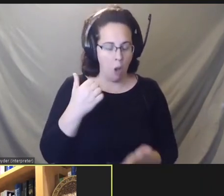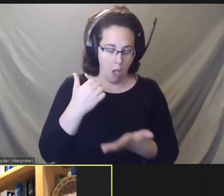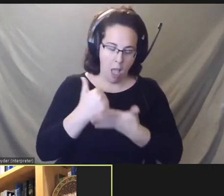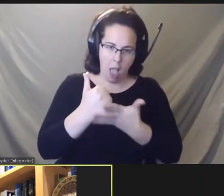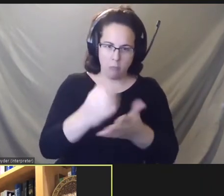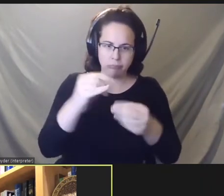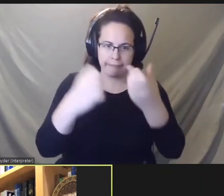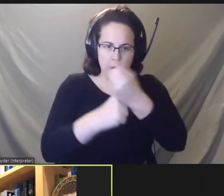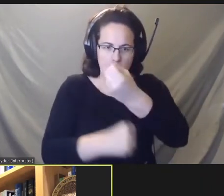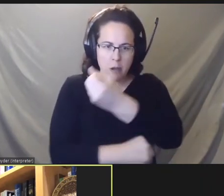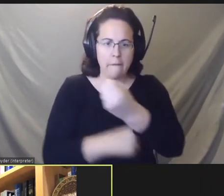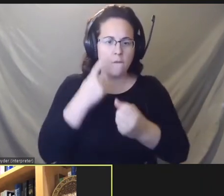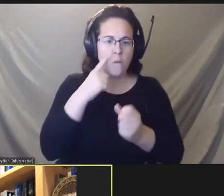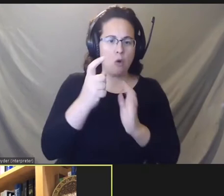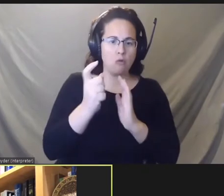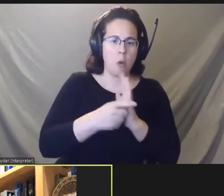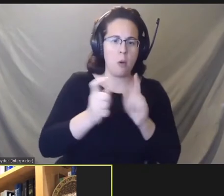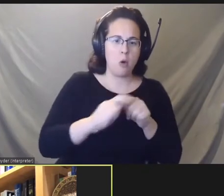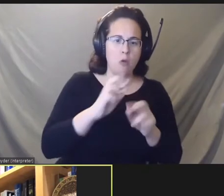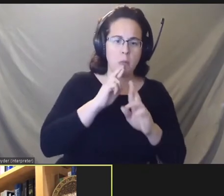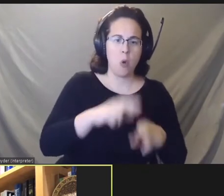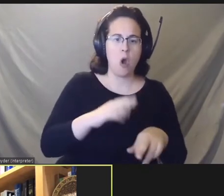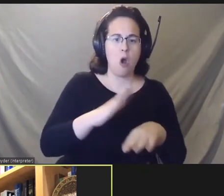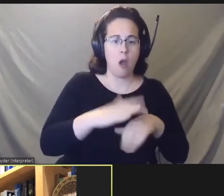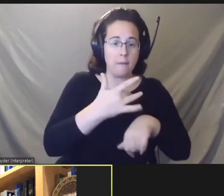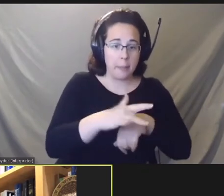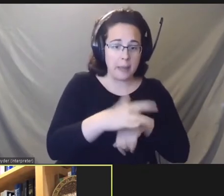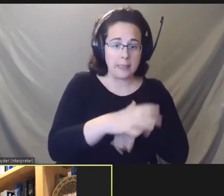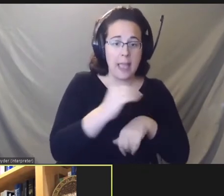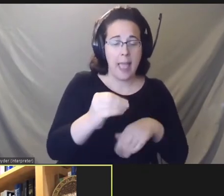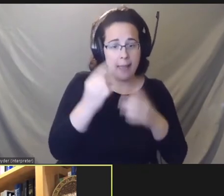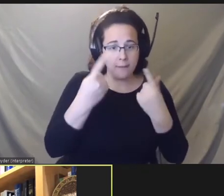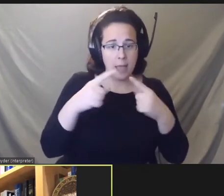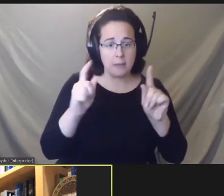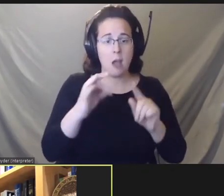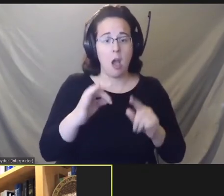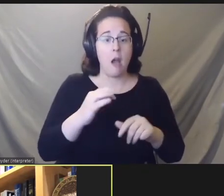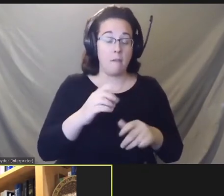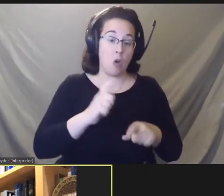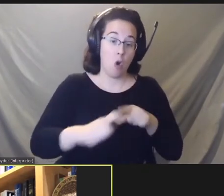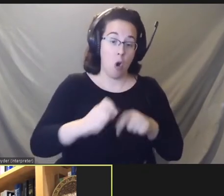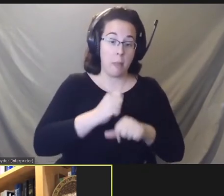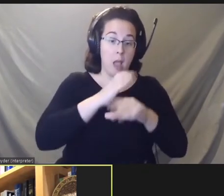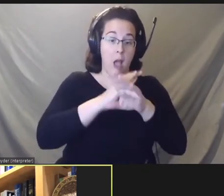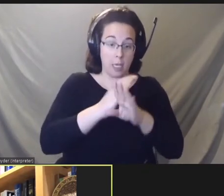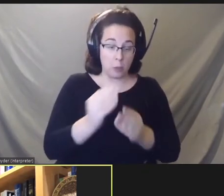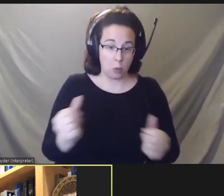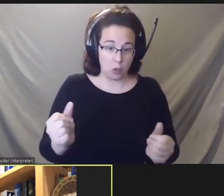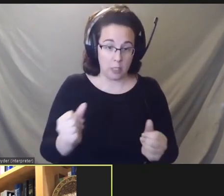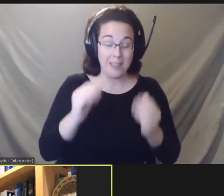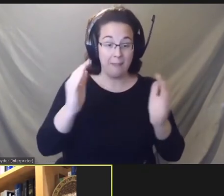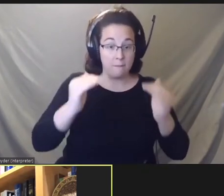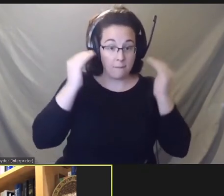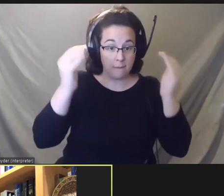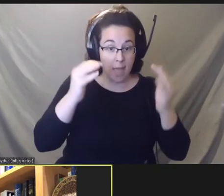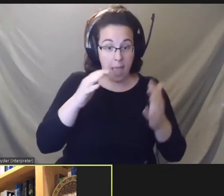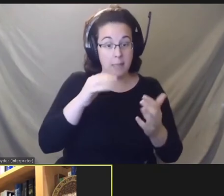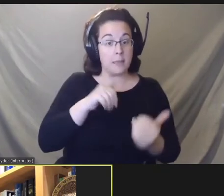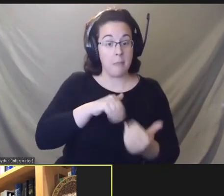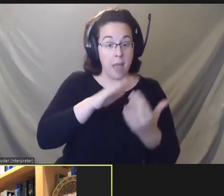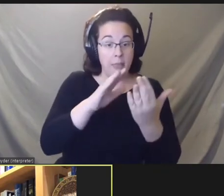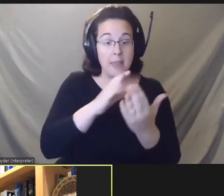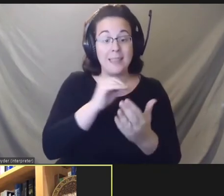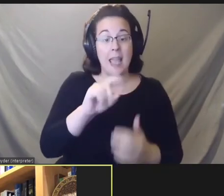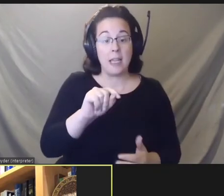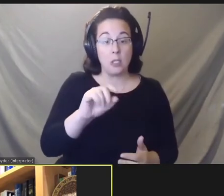robocall report on the availability and effectiveness of call blocking solutions, including advanced methods and tools to eliminate